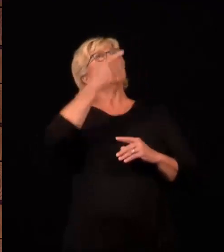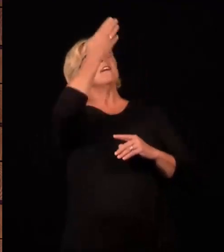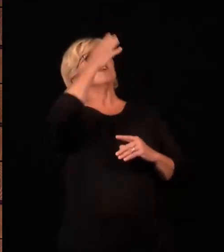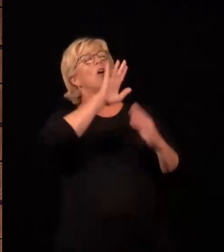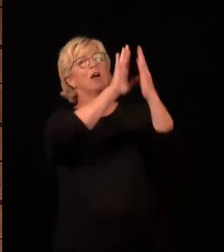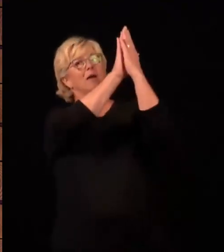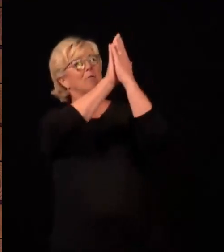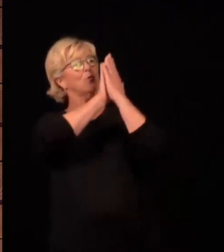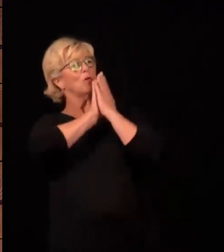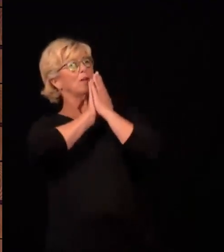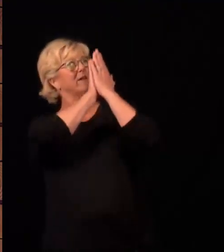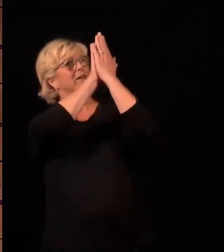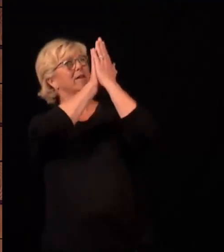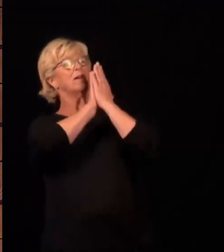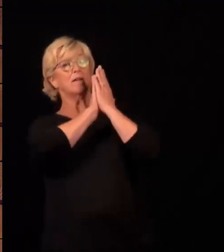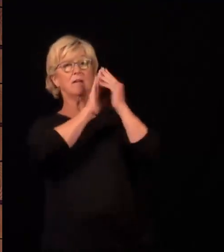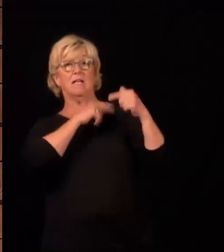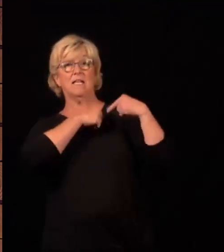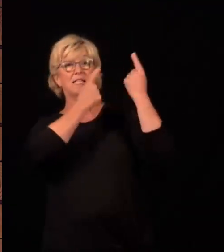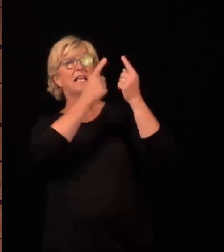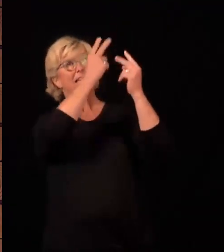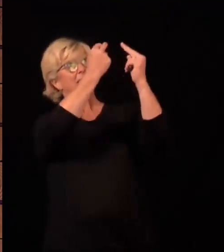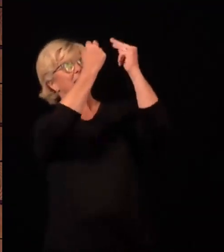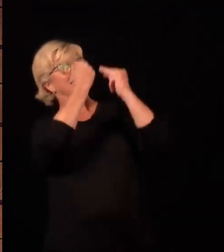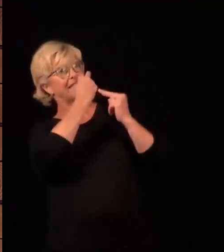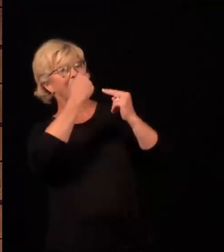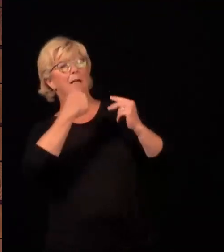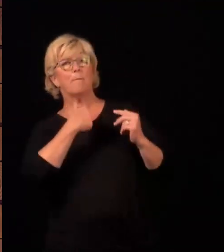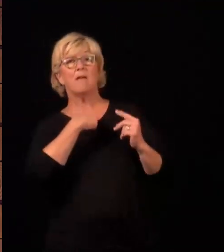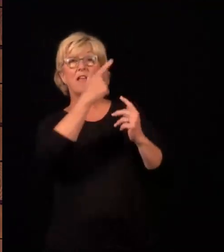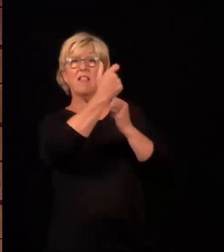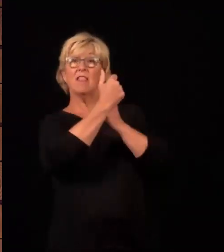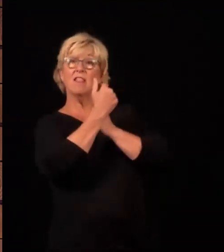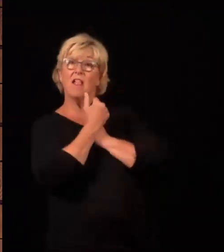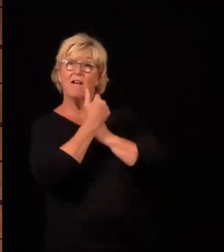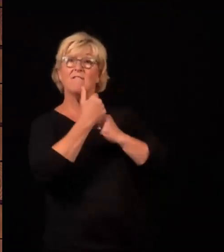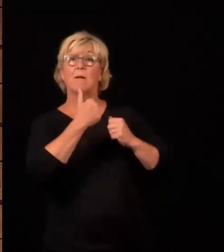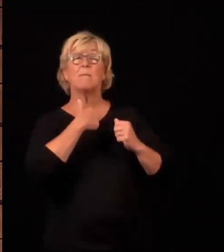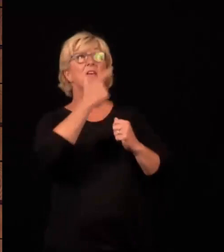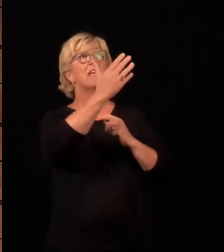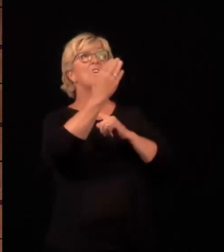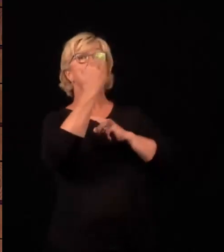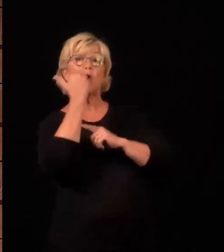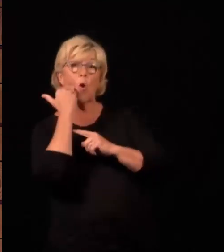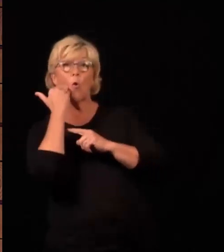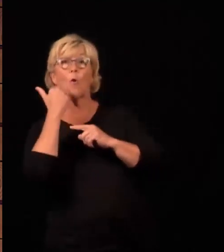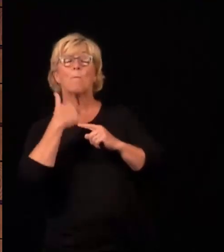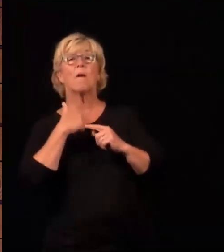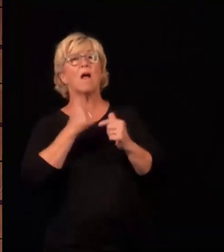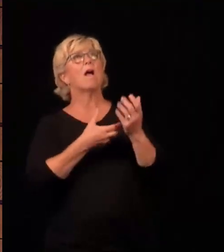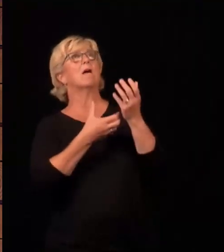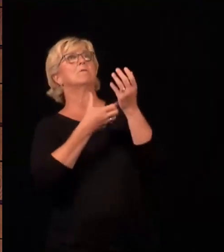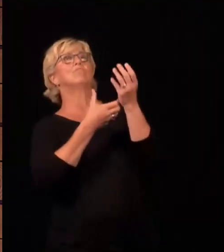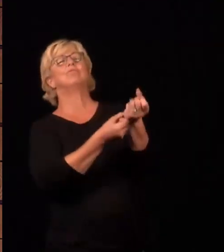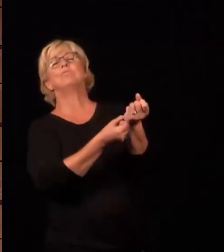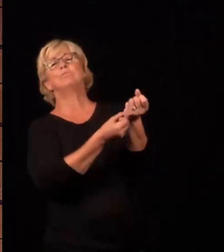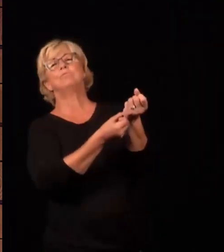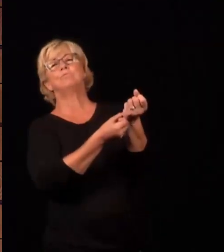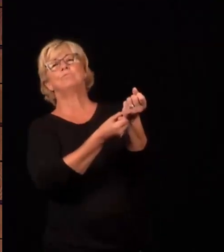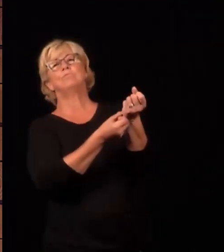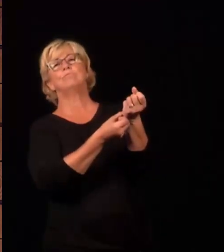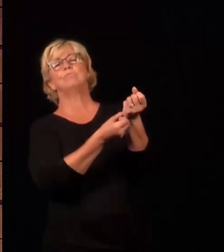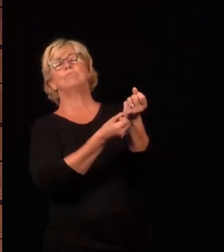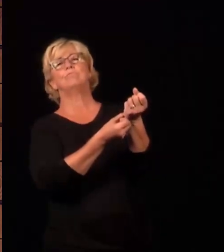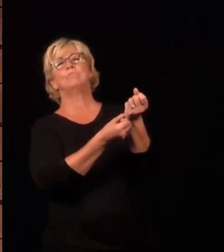present. Since He sees me and He loves me and He knows me, I can trust Him in this